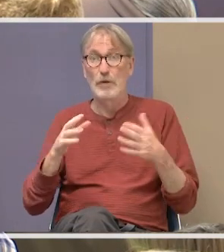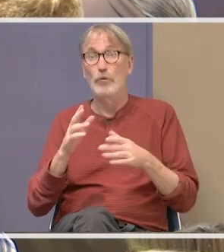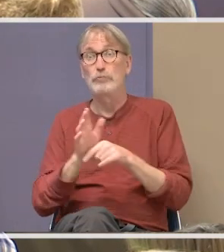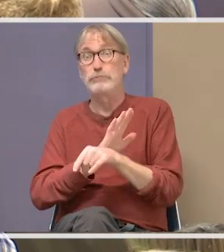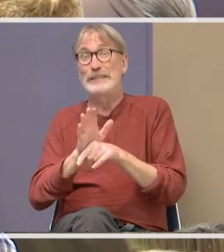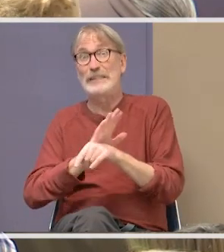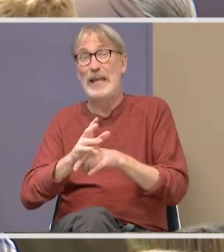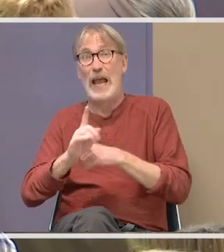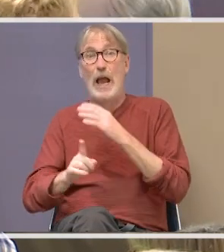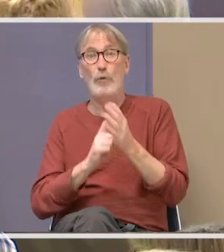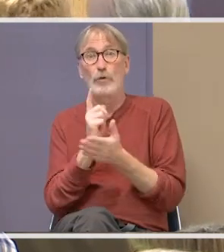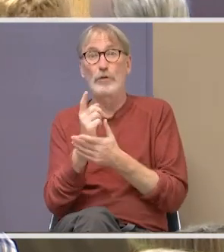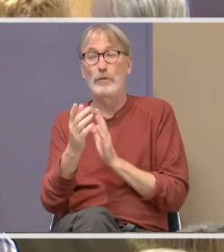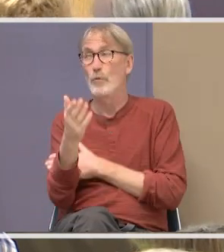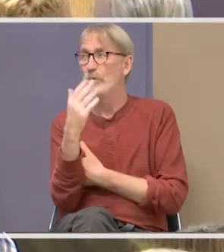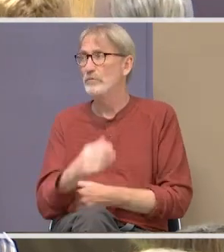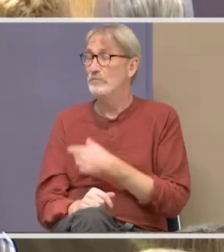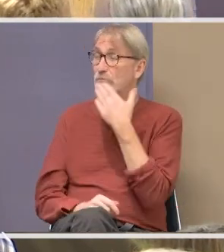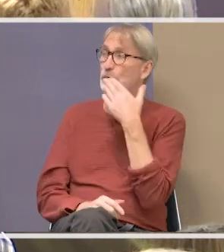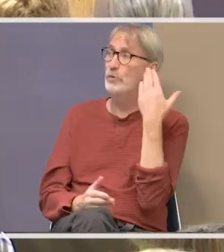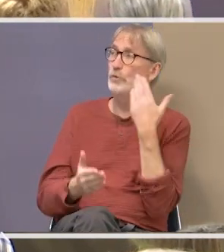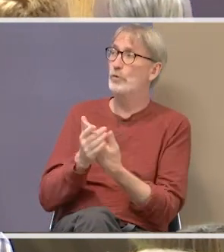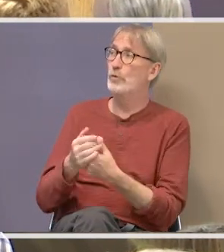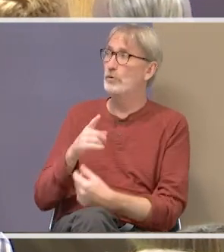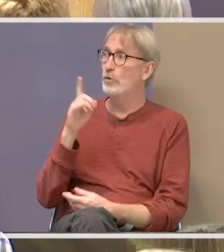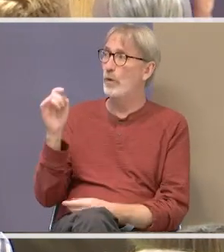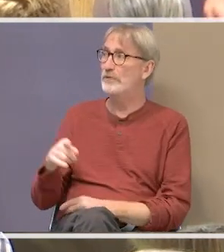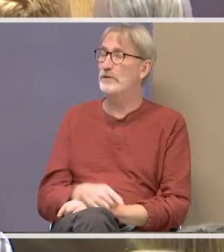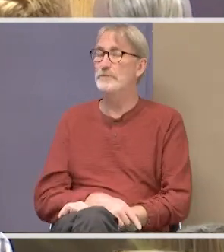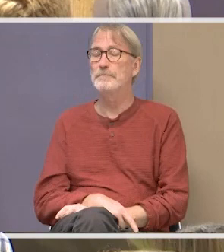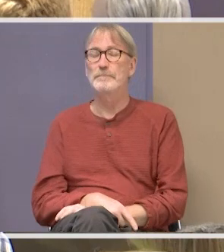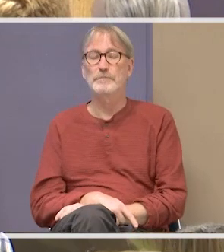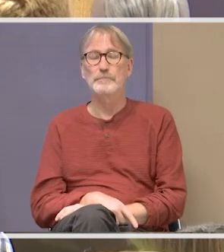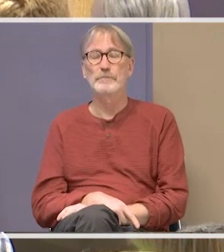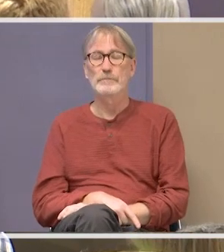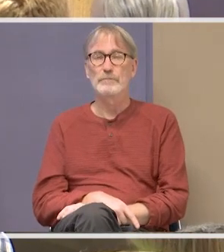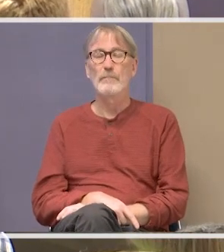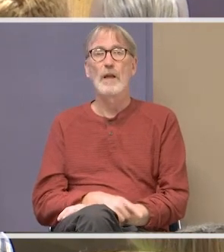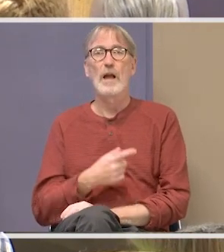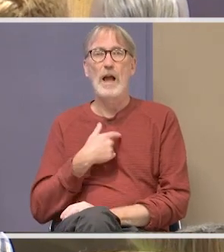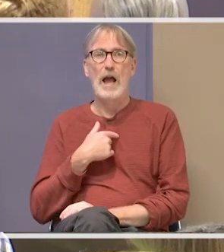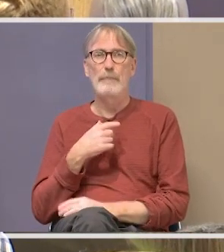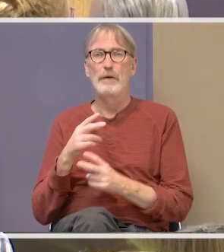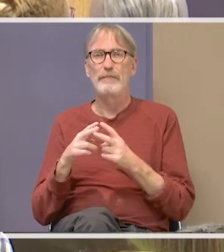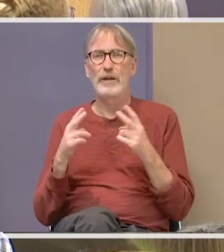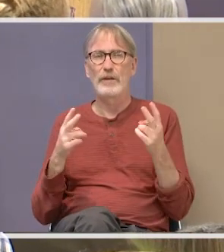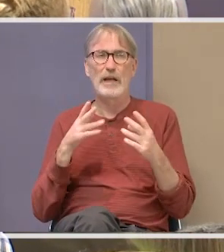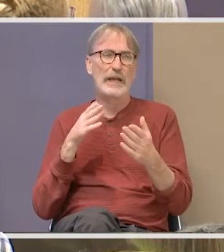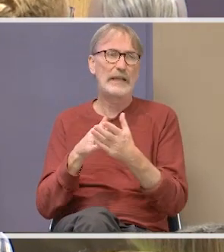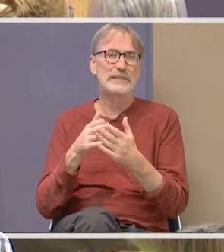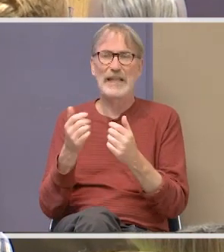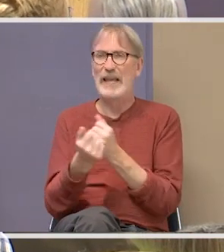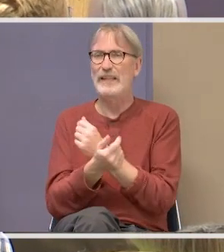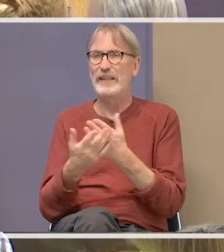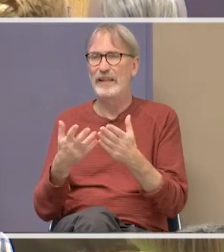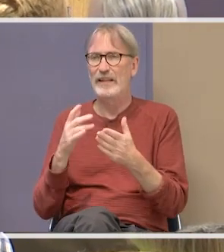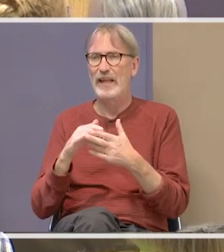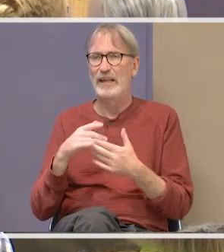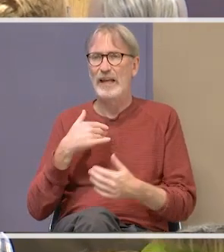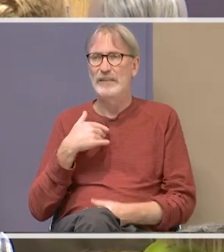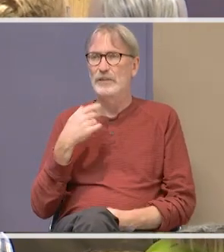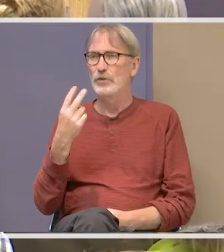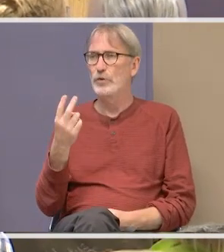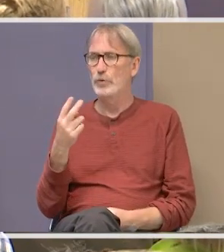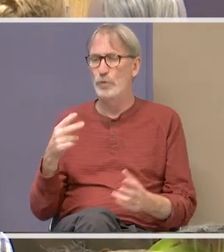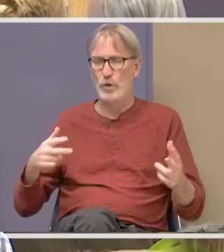in the morning? That's a great question. I'm very against anything that has two turning movements